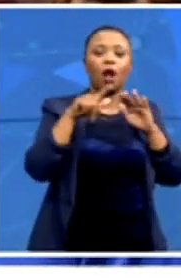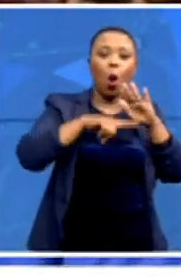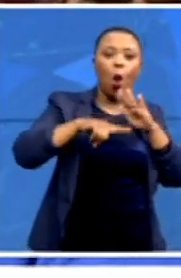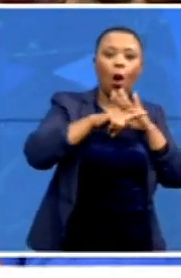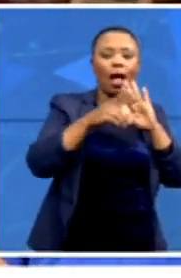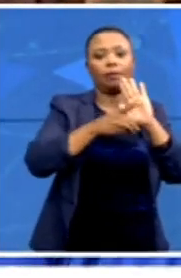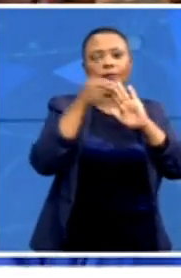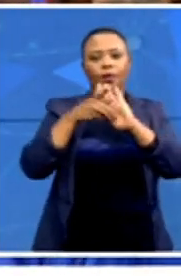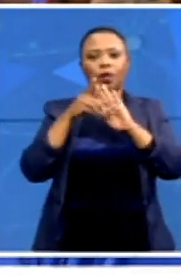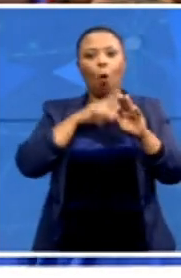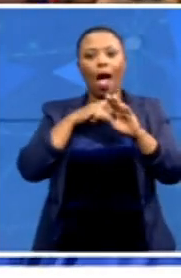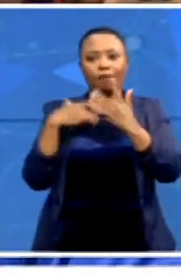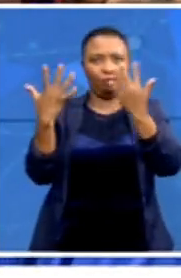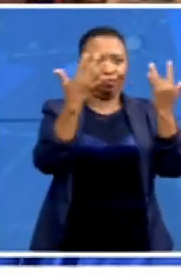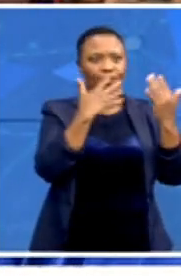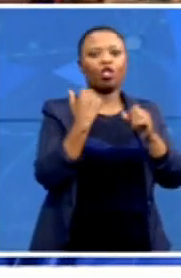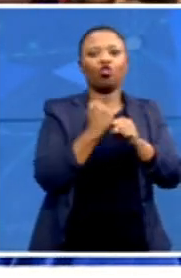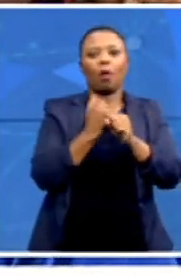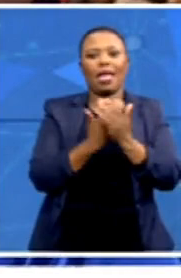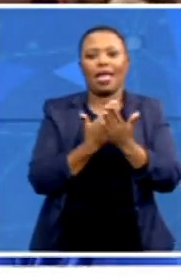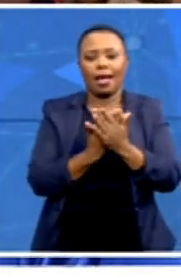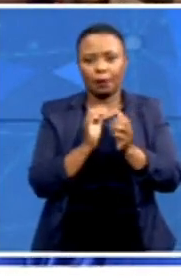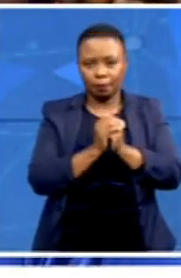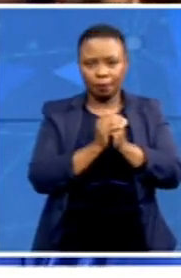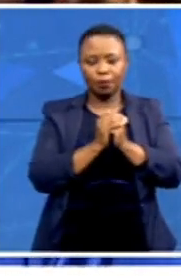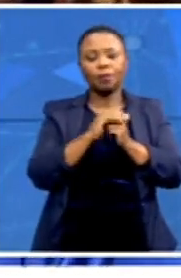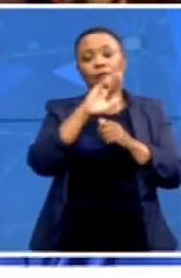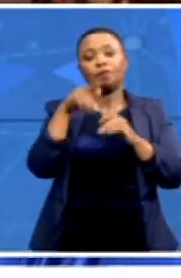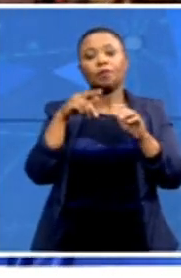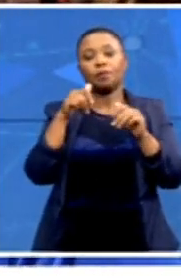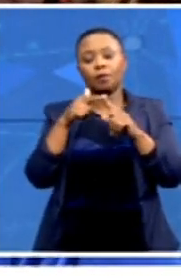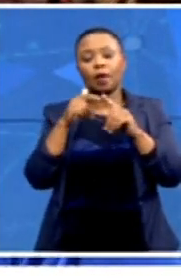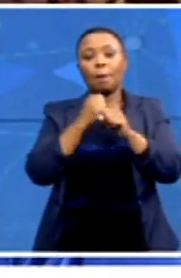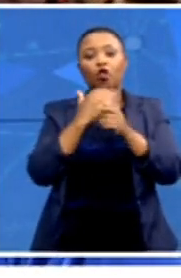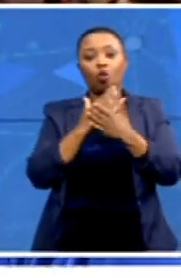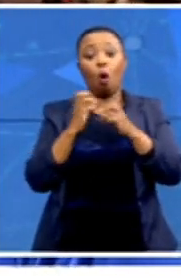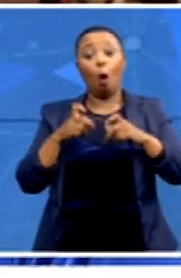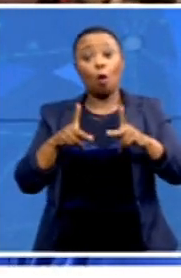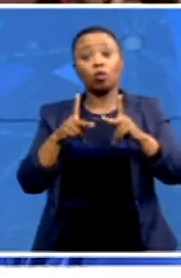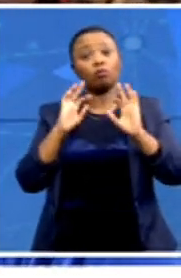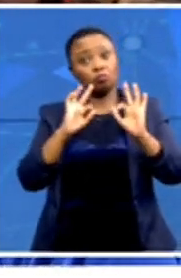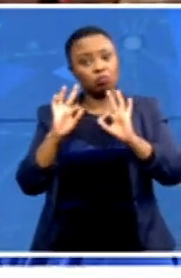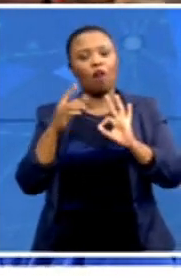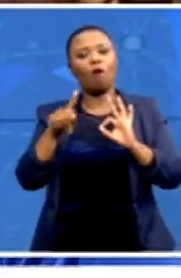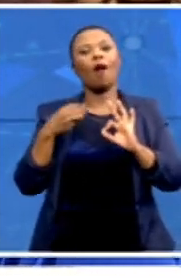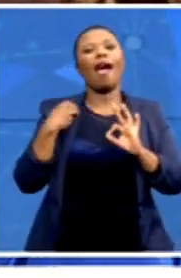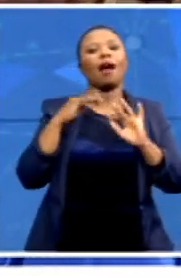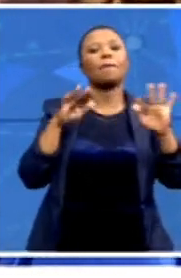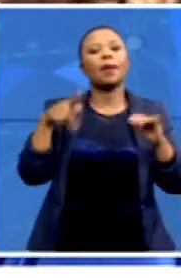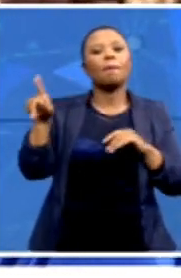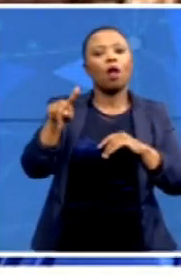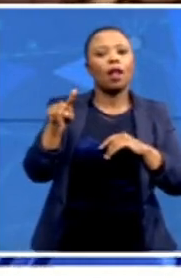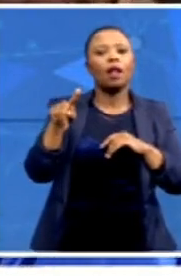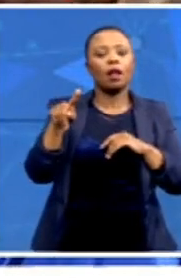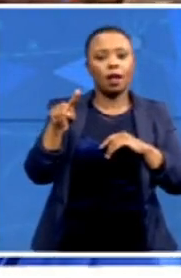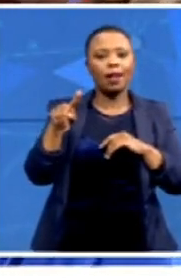of them, and then ensuring that that we have opportunities for young people to be able to advance in those towns and cities around